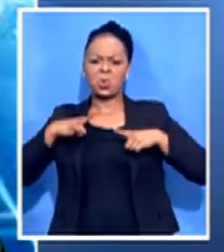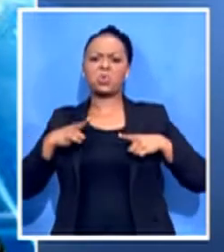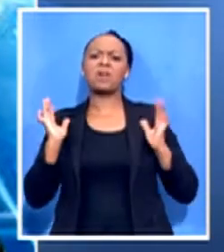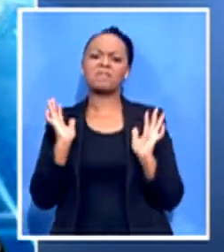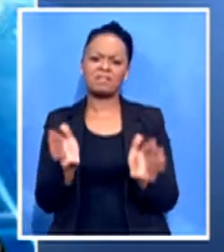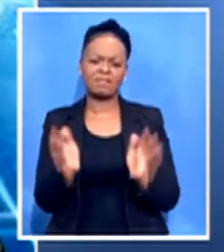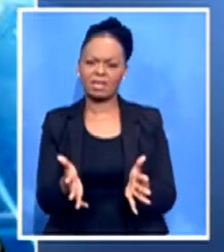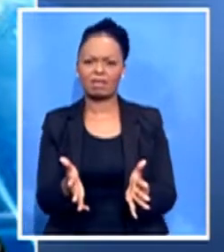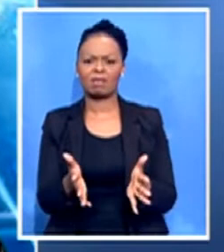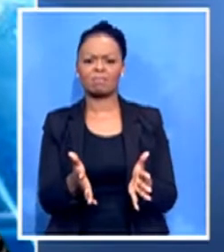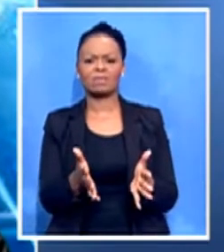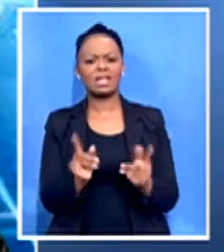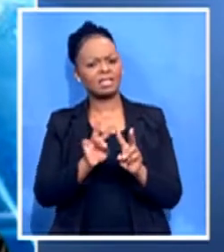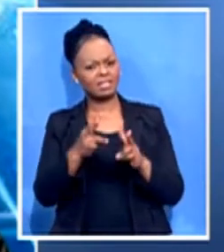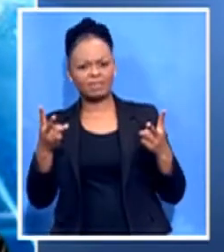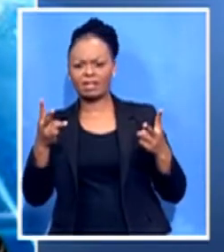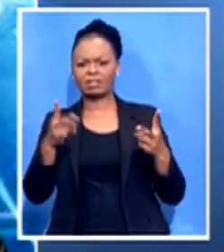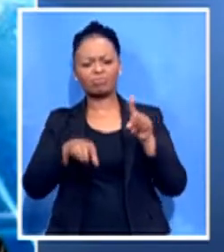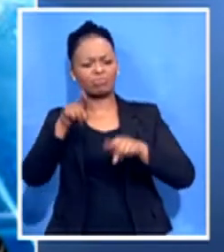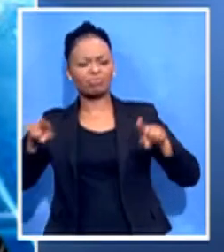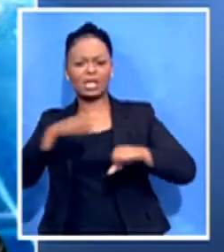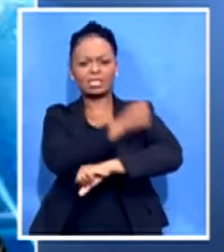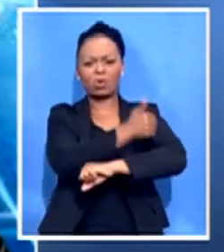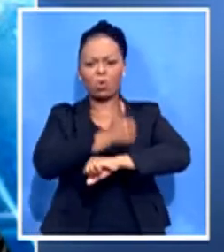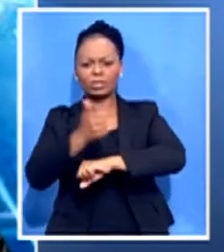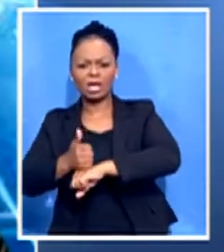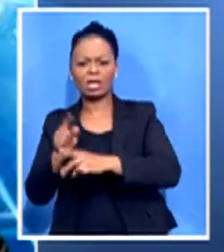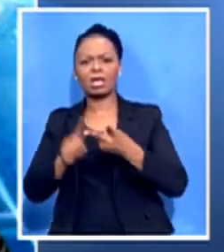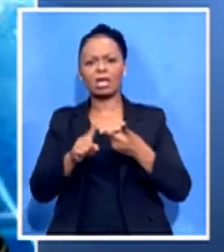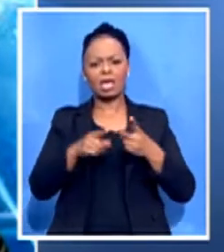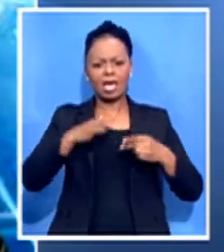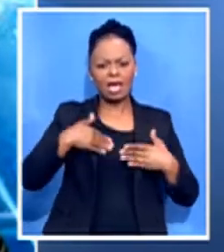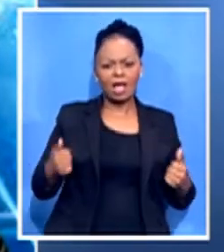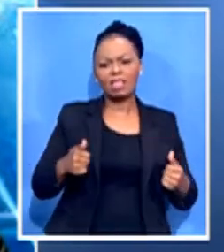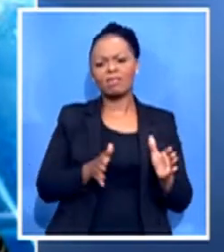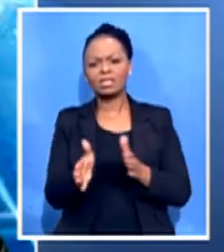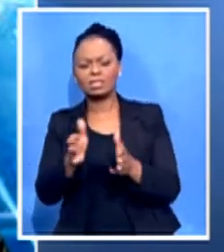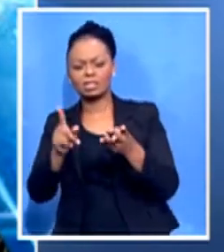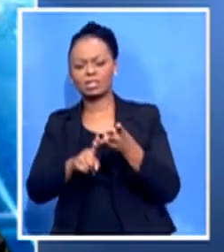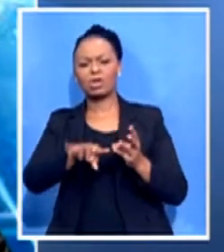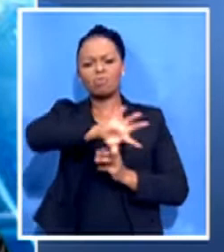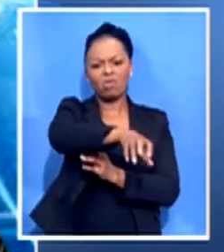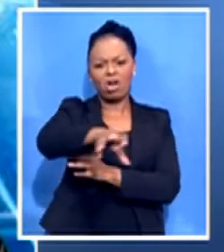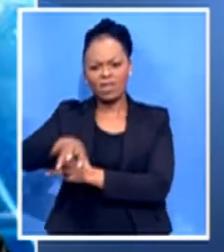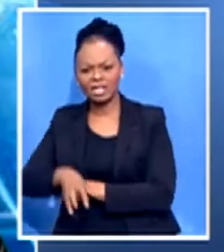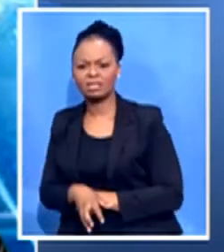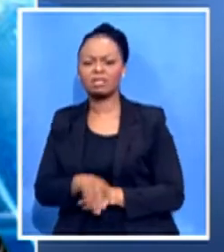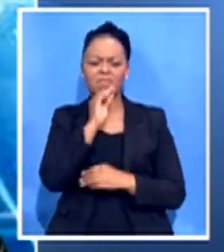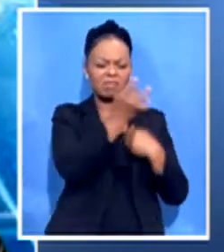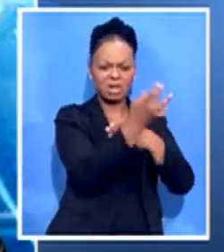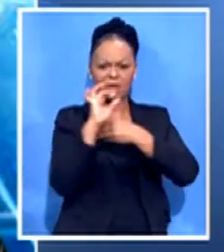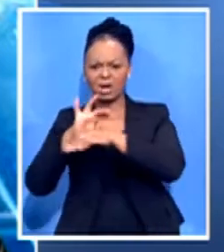the provinces, the health fraternity, the science fraternity, and even the advisory